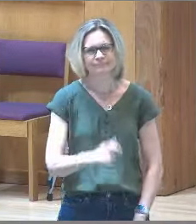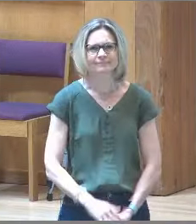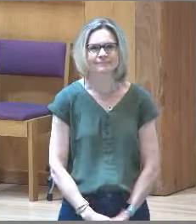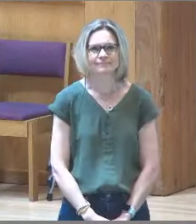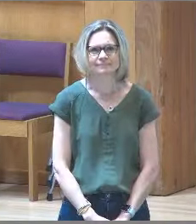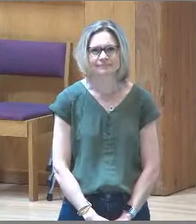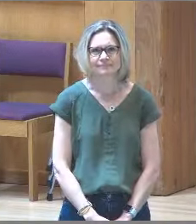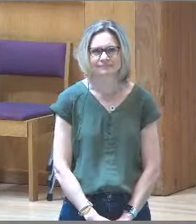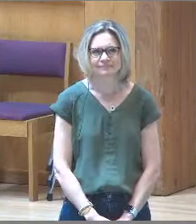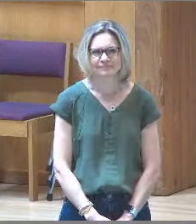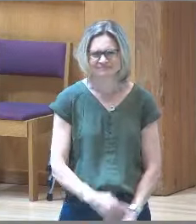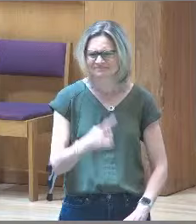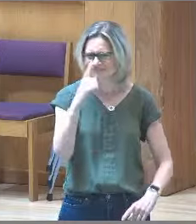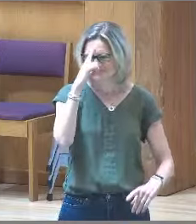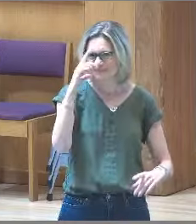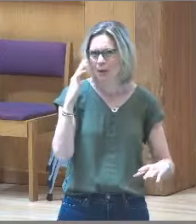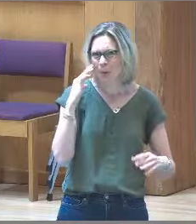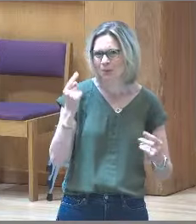I think you know the answer.